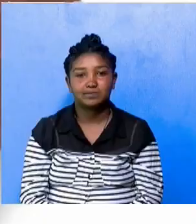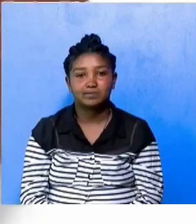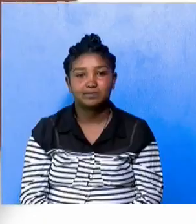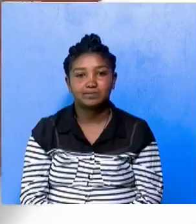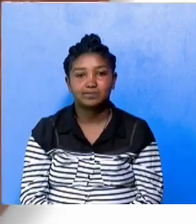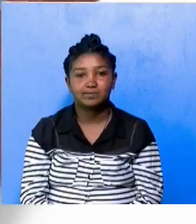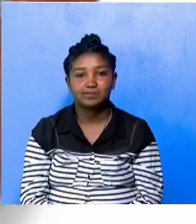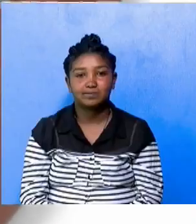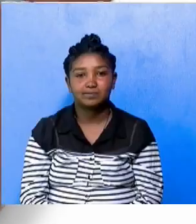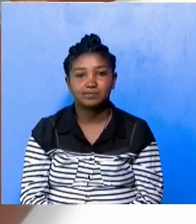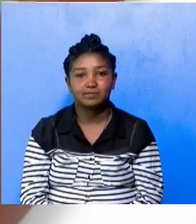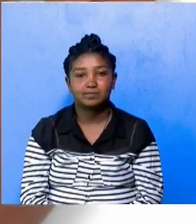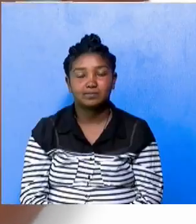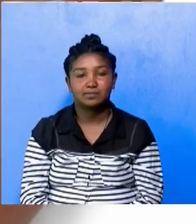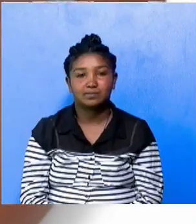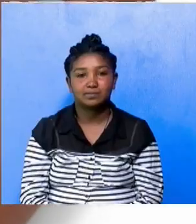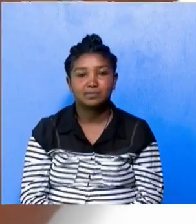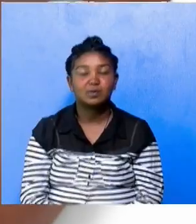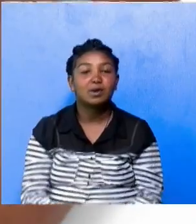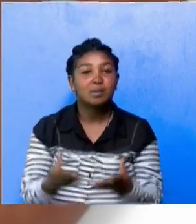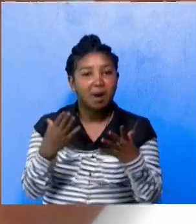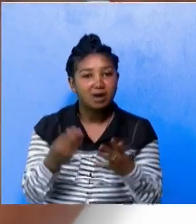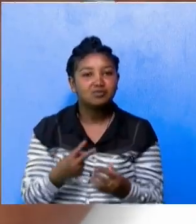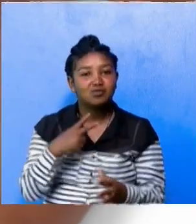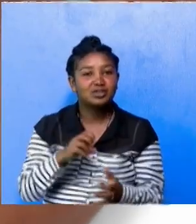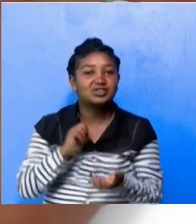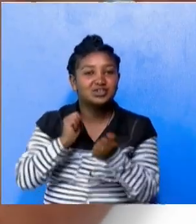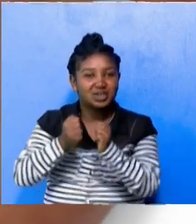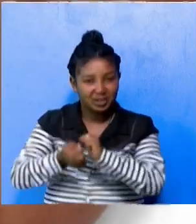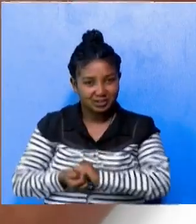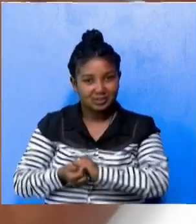into passive voice.